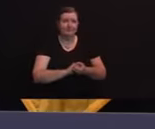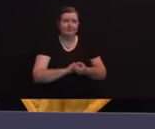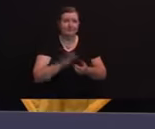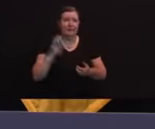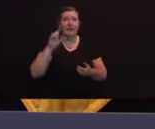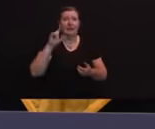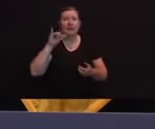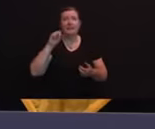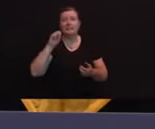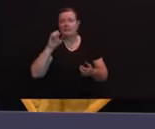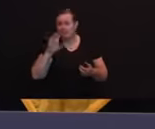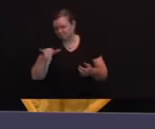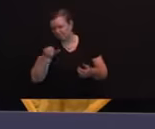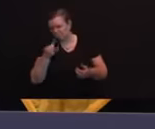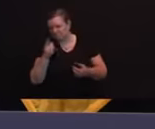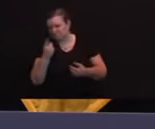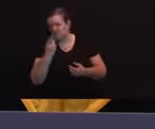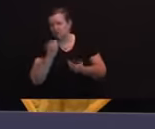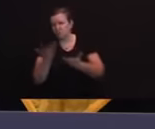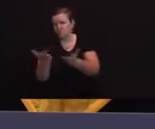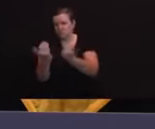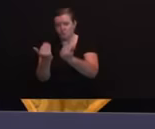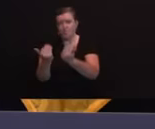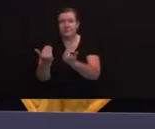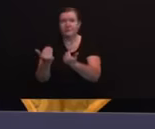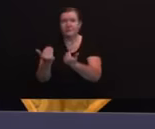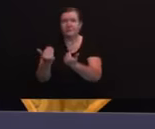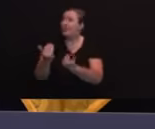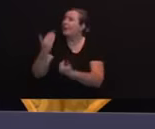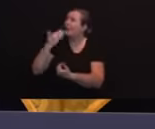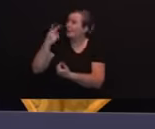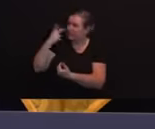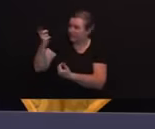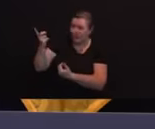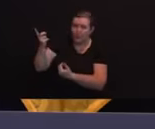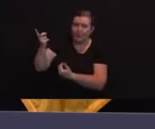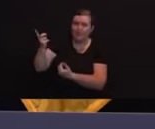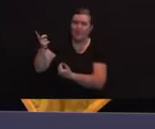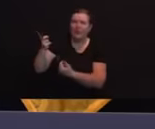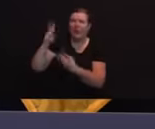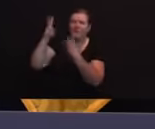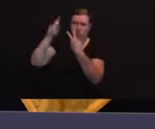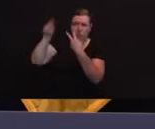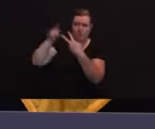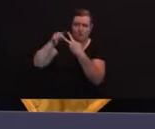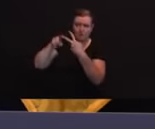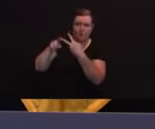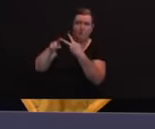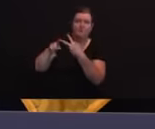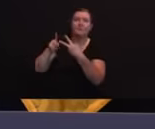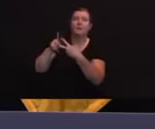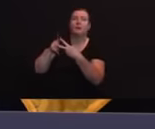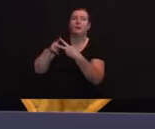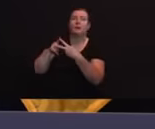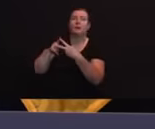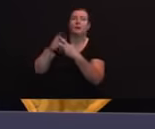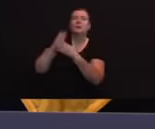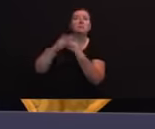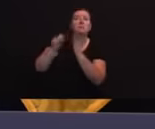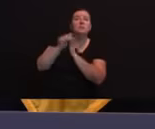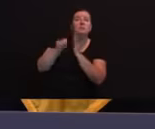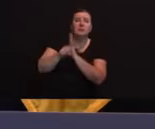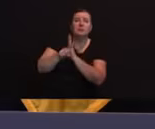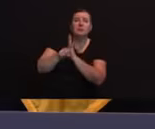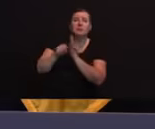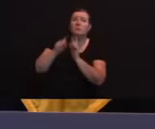S1. Good to see you as well. Just two questions. Some states are reporting very long lines